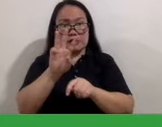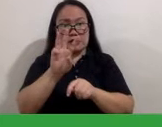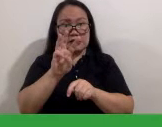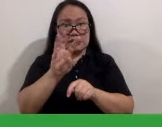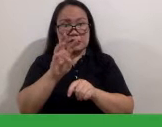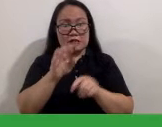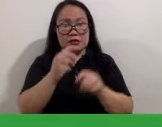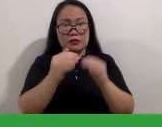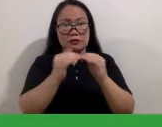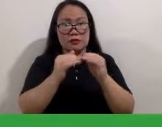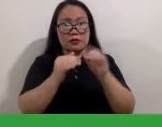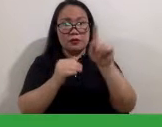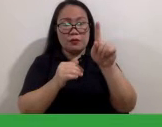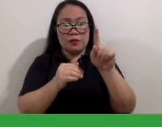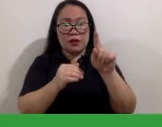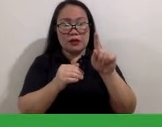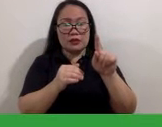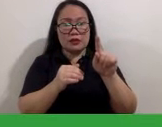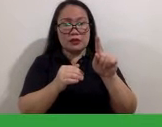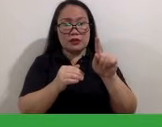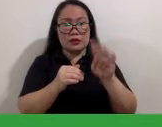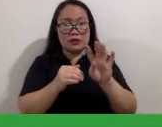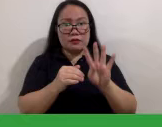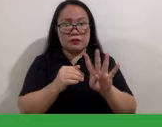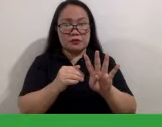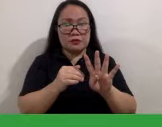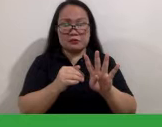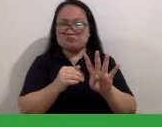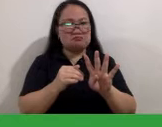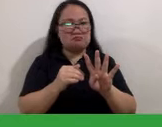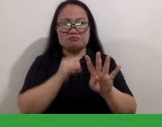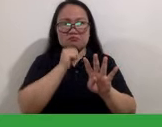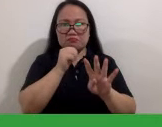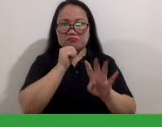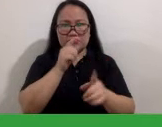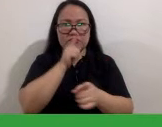not true under division.